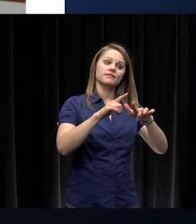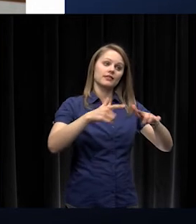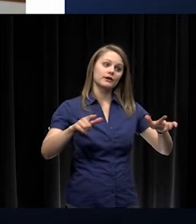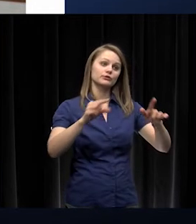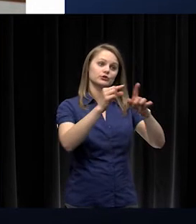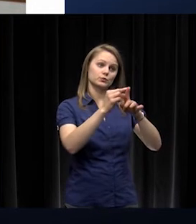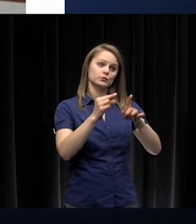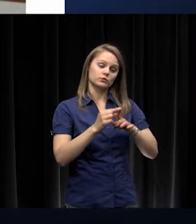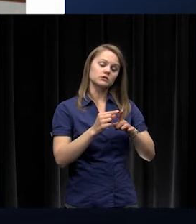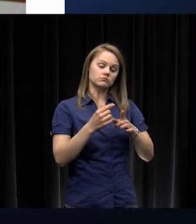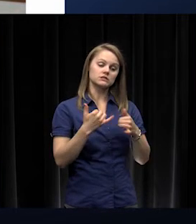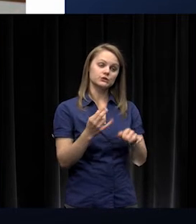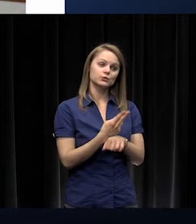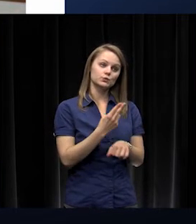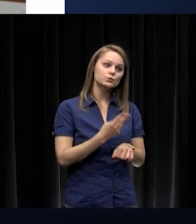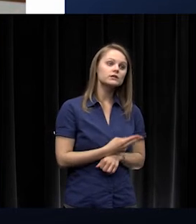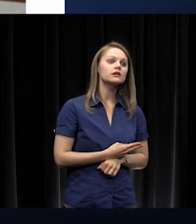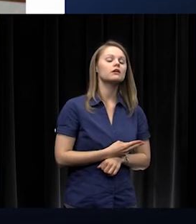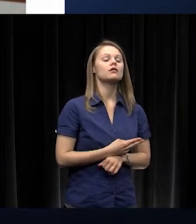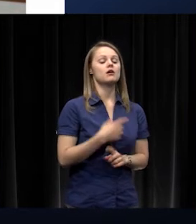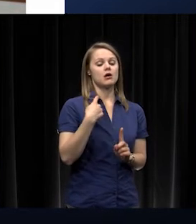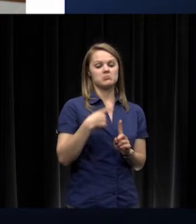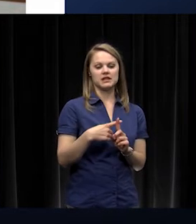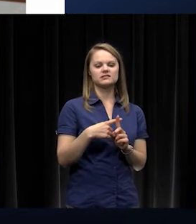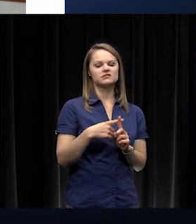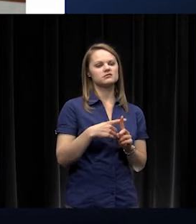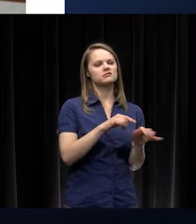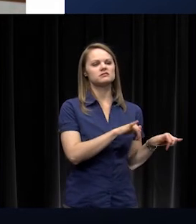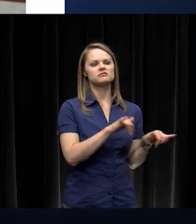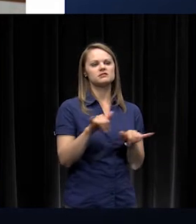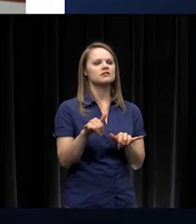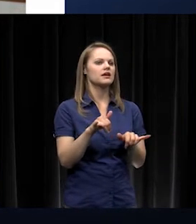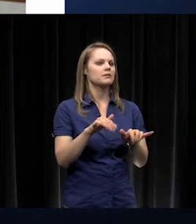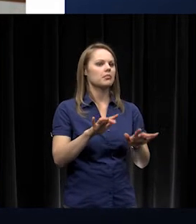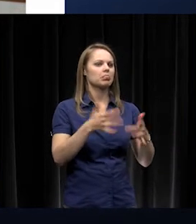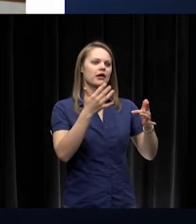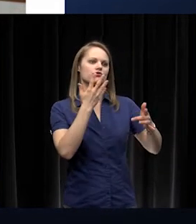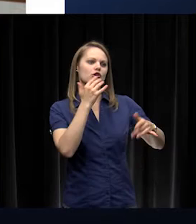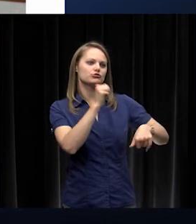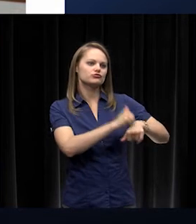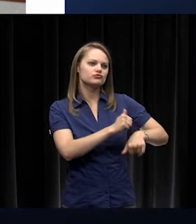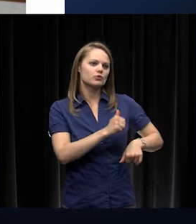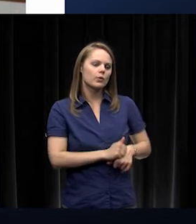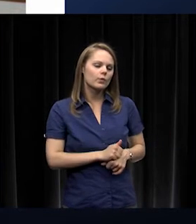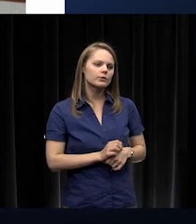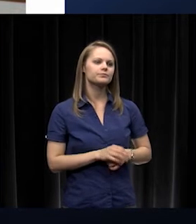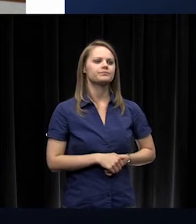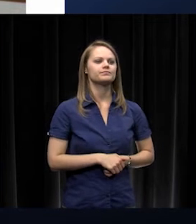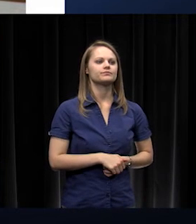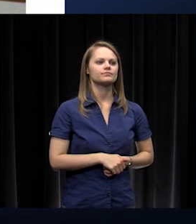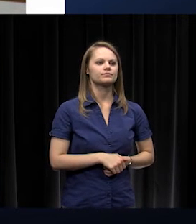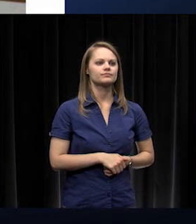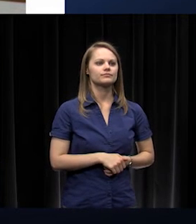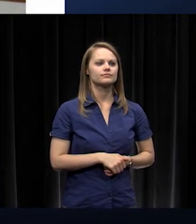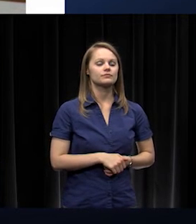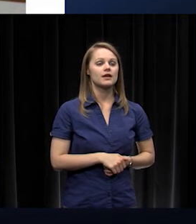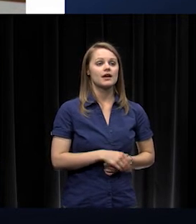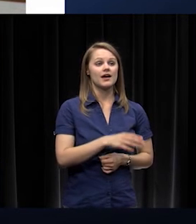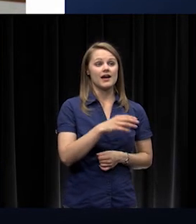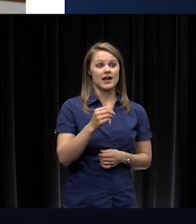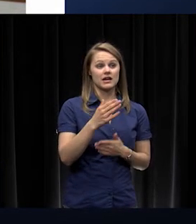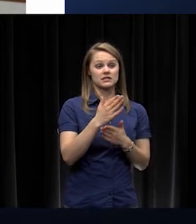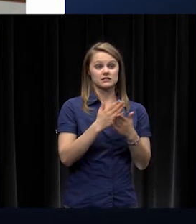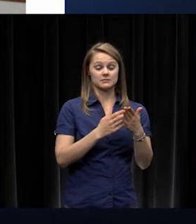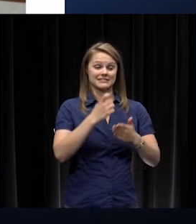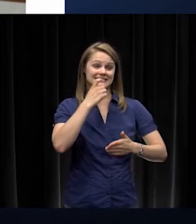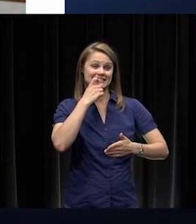lighter tile color similar to the limestone at the entries and thresholds. The existing grills can then turn into some of the glass patterns